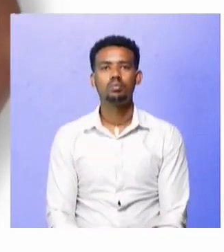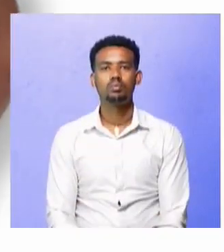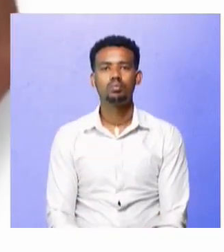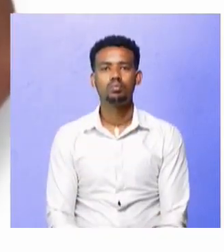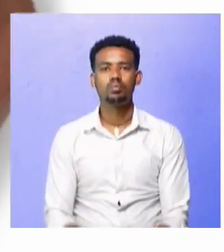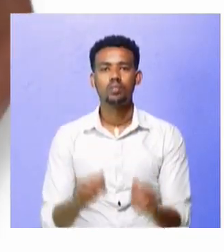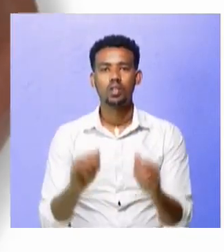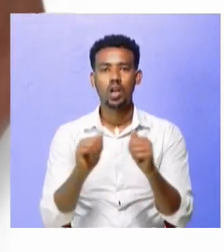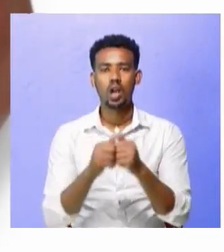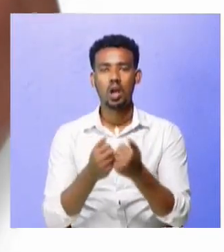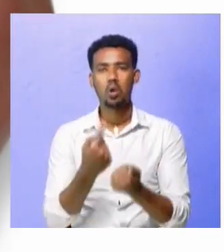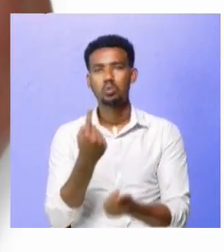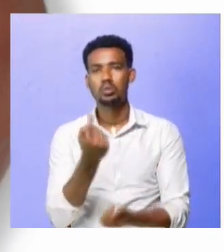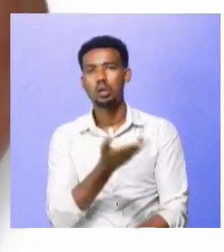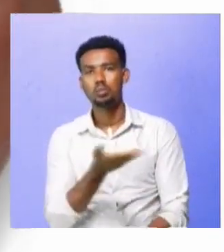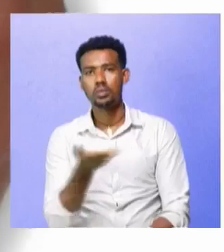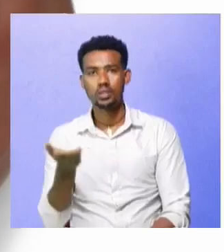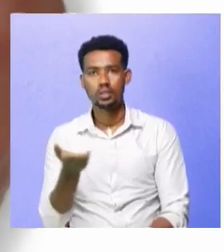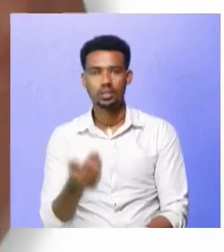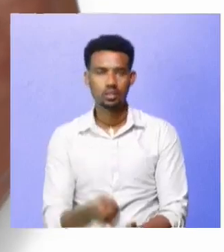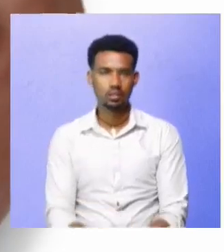how something